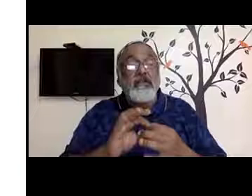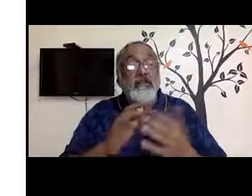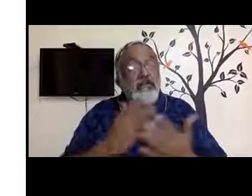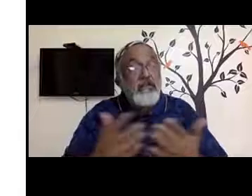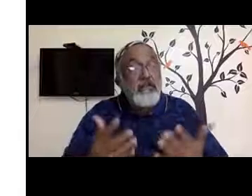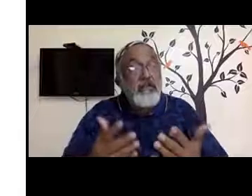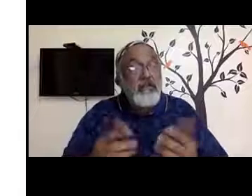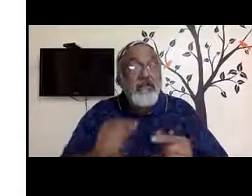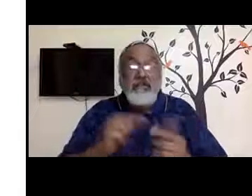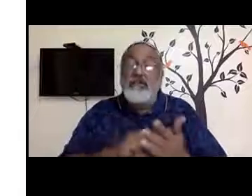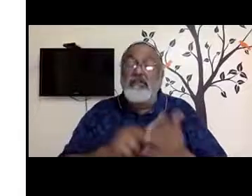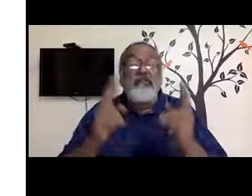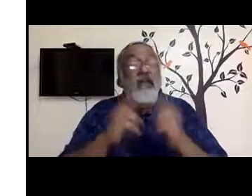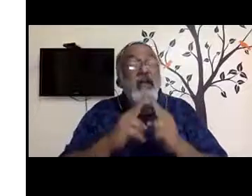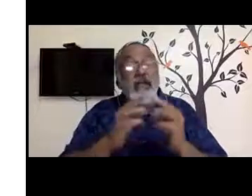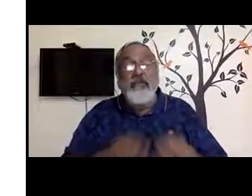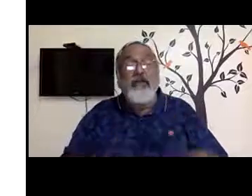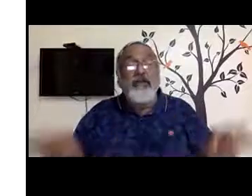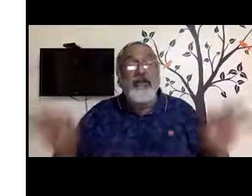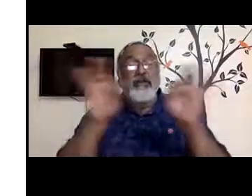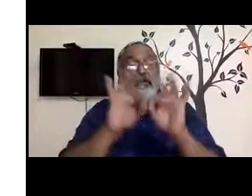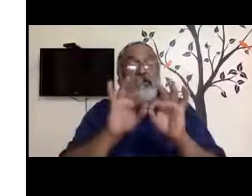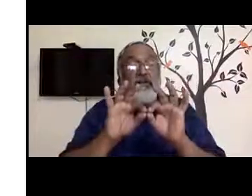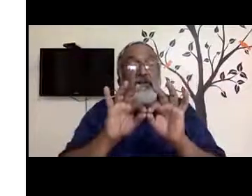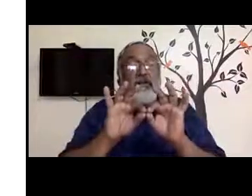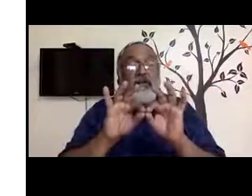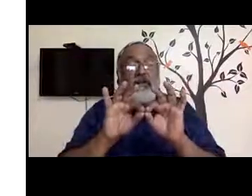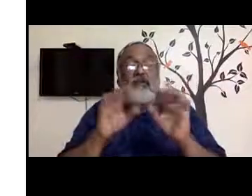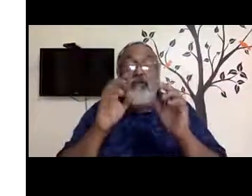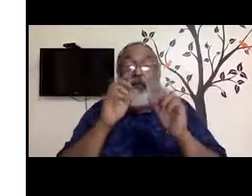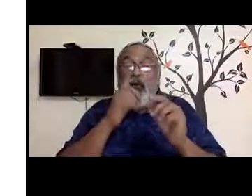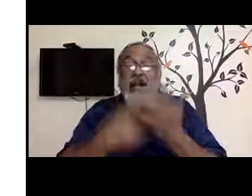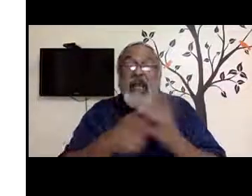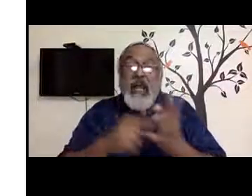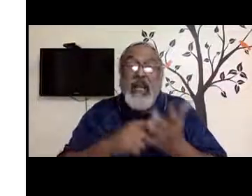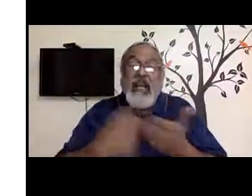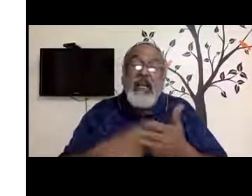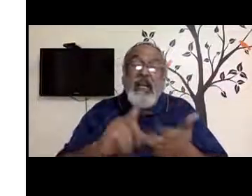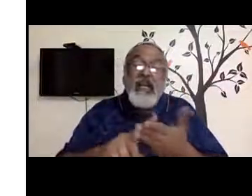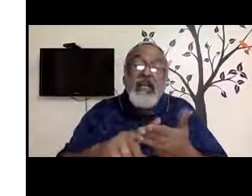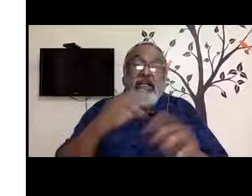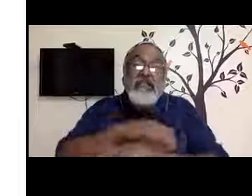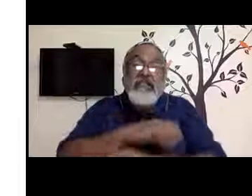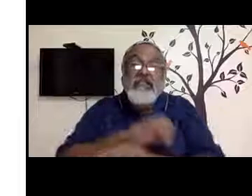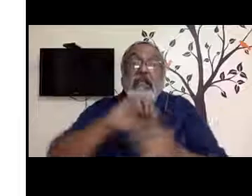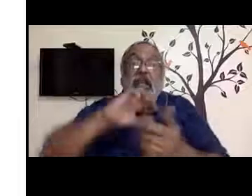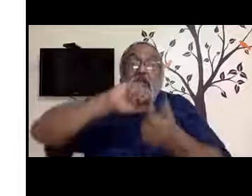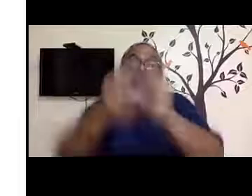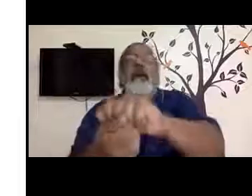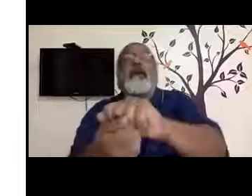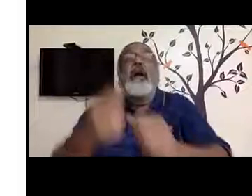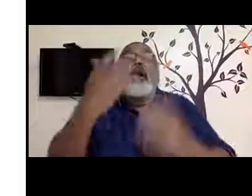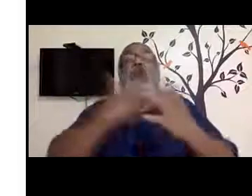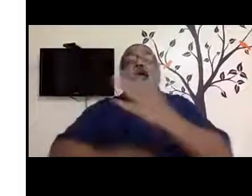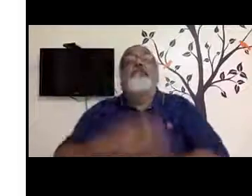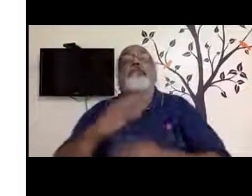is very important, which is actually not given so much of emphasis, whereas communicable diseases are